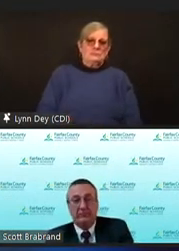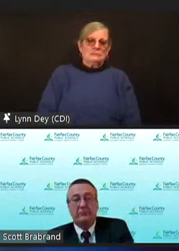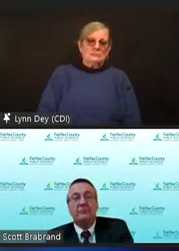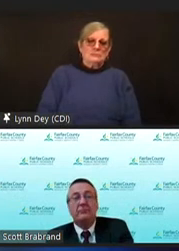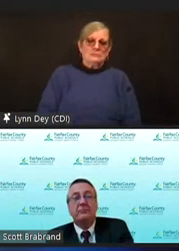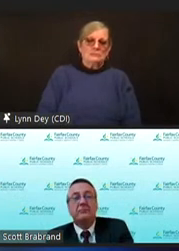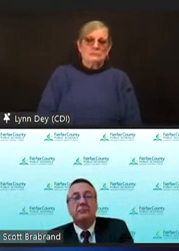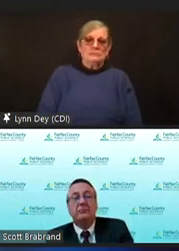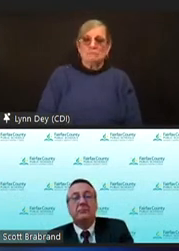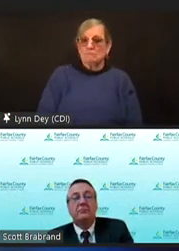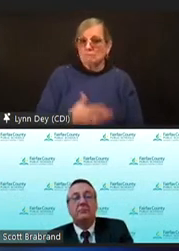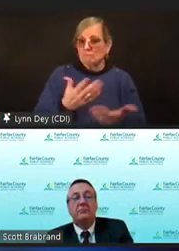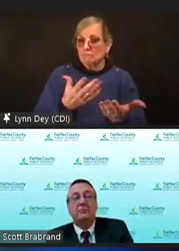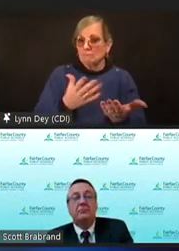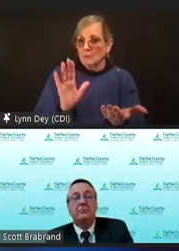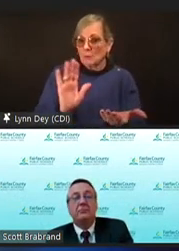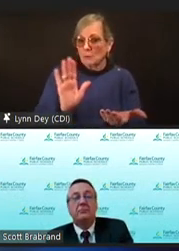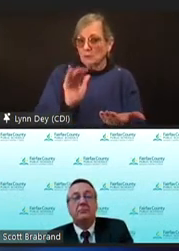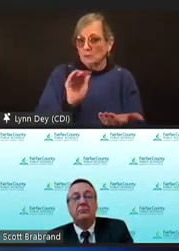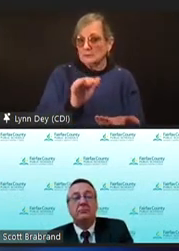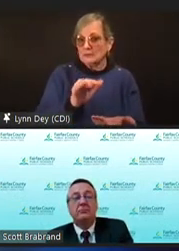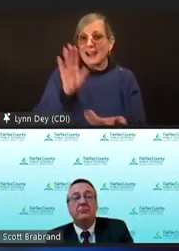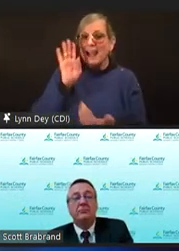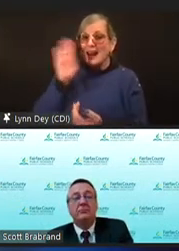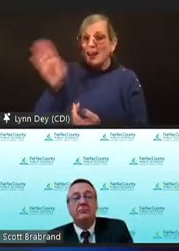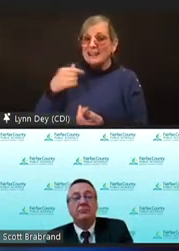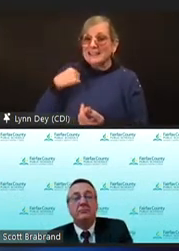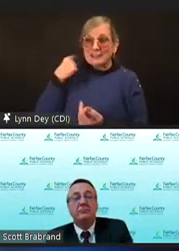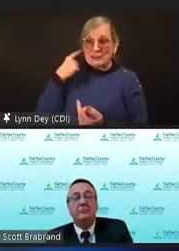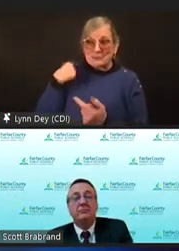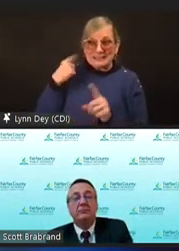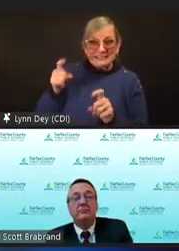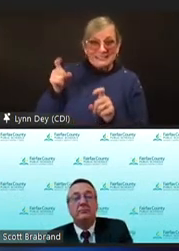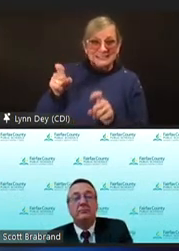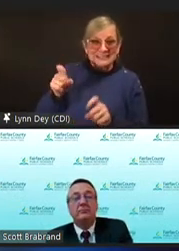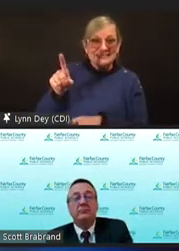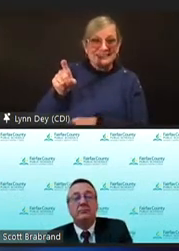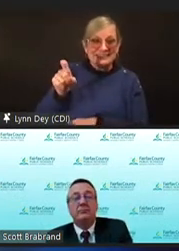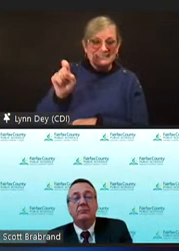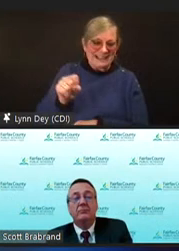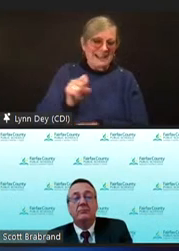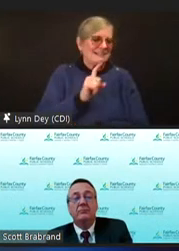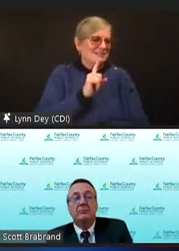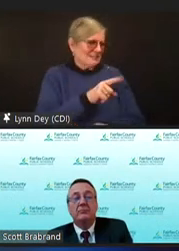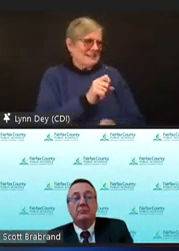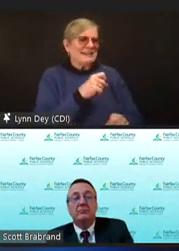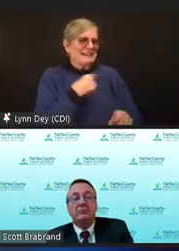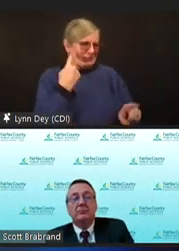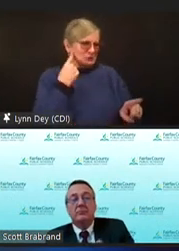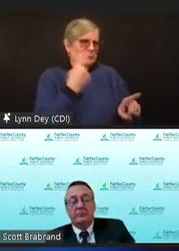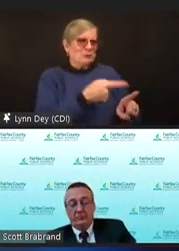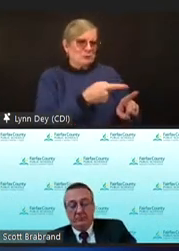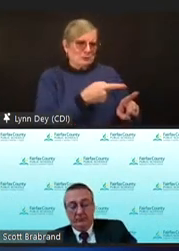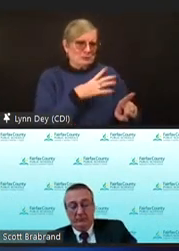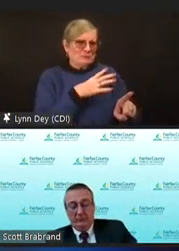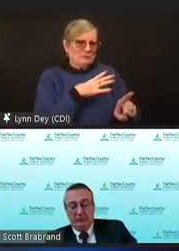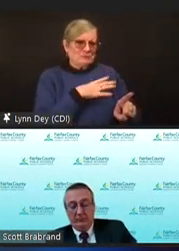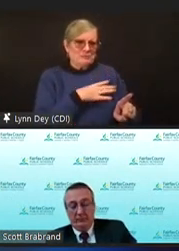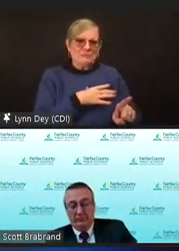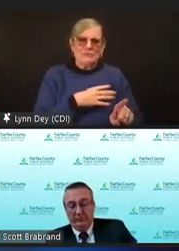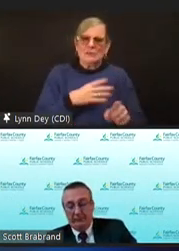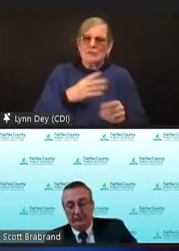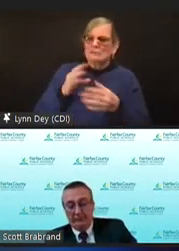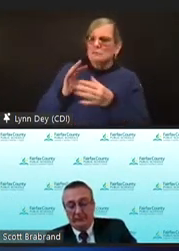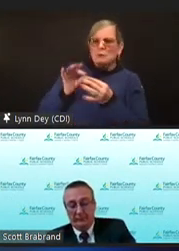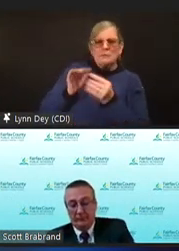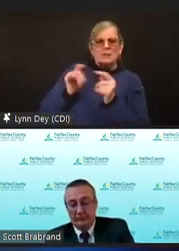Nestor? Hello? Yes, hello. Yes, I just had a quick input on this subject.